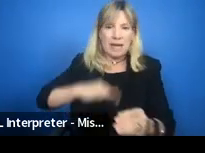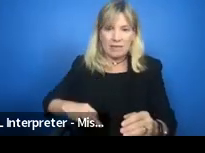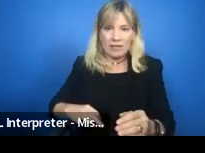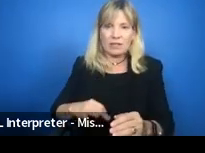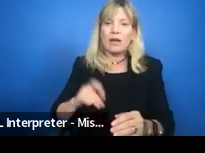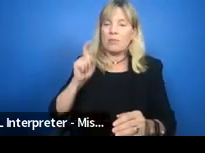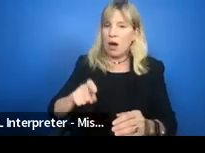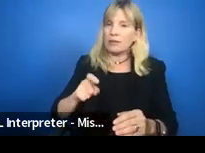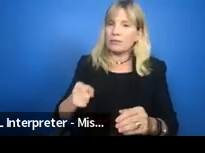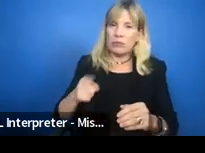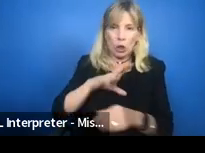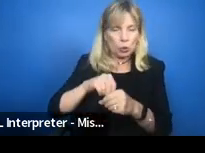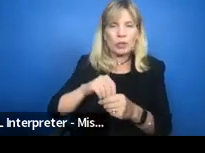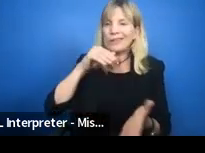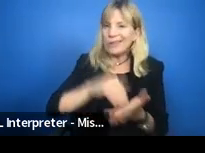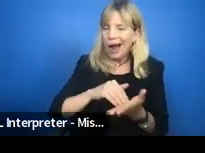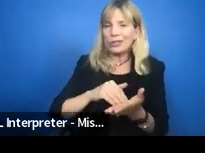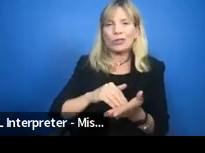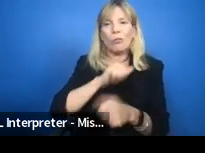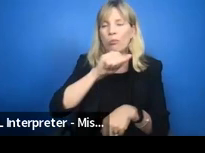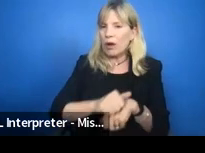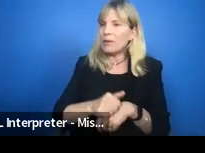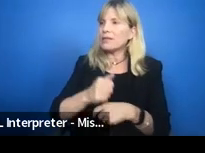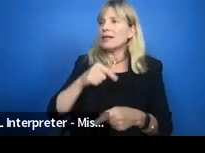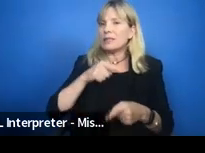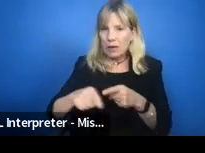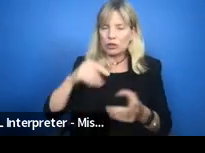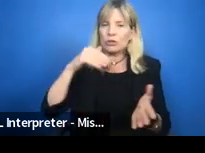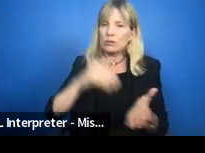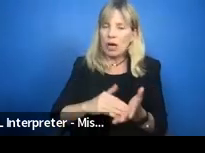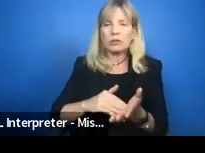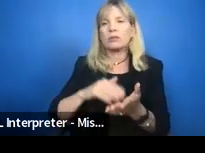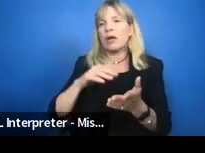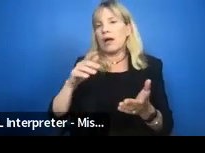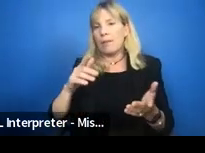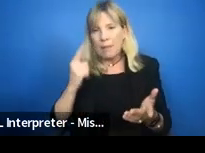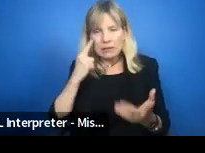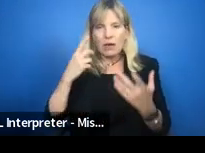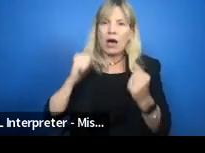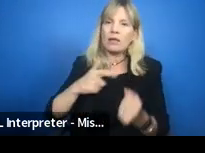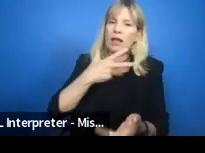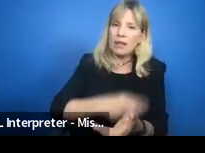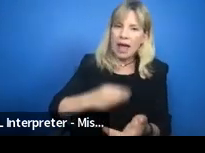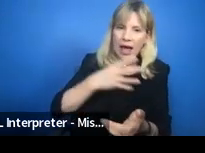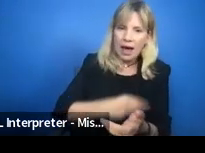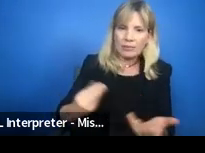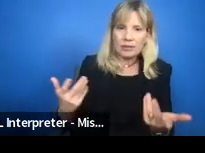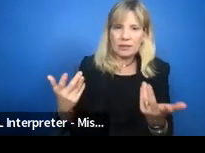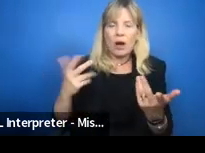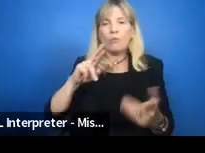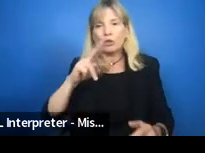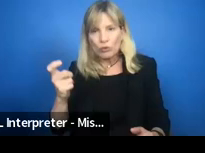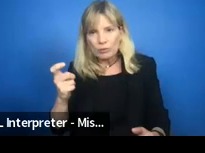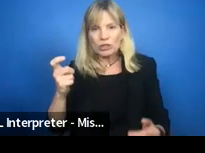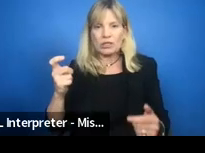have to cover doctor's visits, specialists, emergency care, prescription drugs, maternity care, mental health, labs. They've got to cover